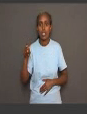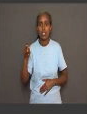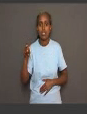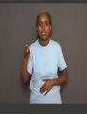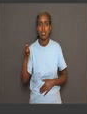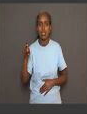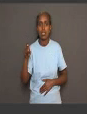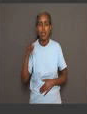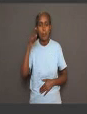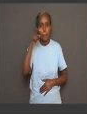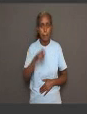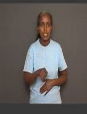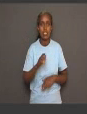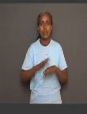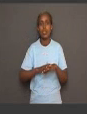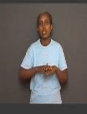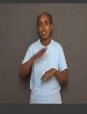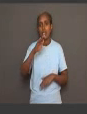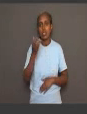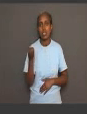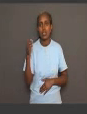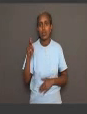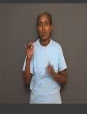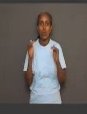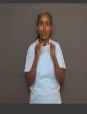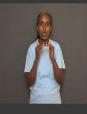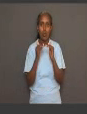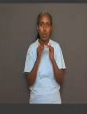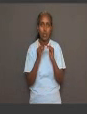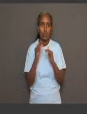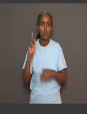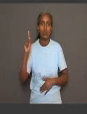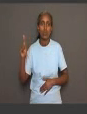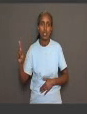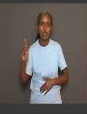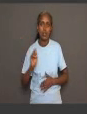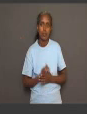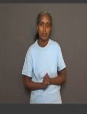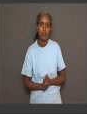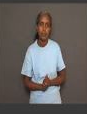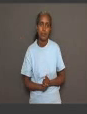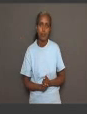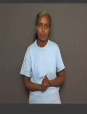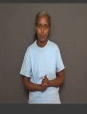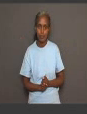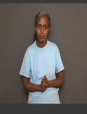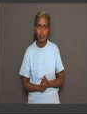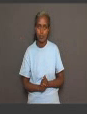x must be greater than or equal to 1.